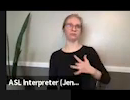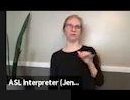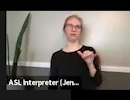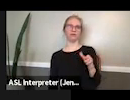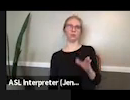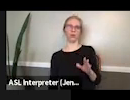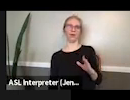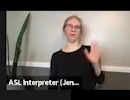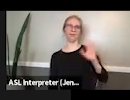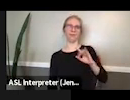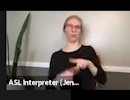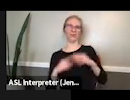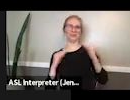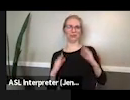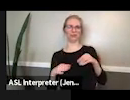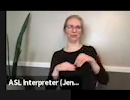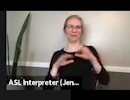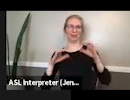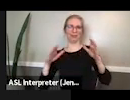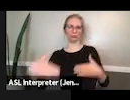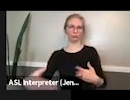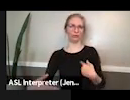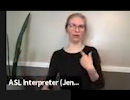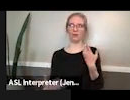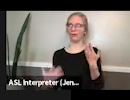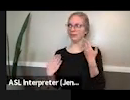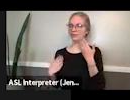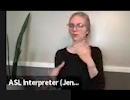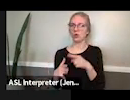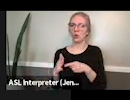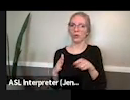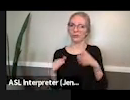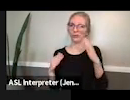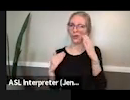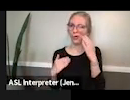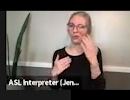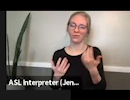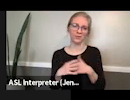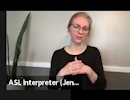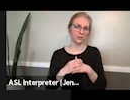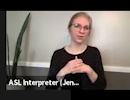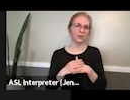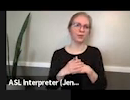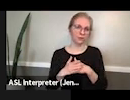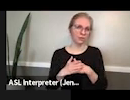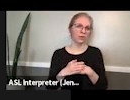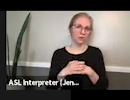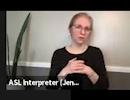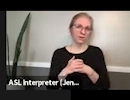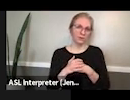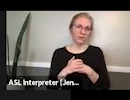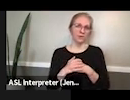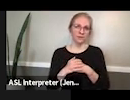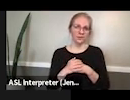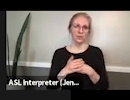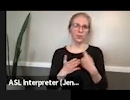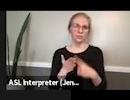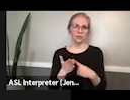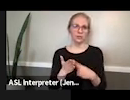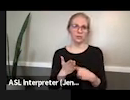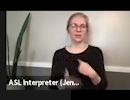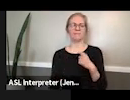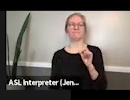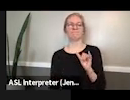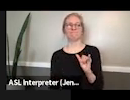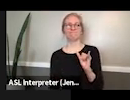was a teacher in the classroom. I didn't know what I should have known. So sometimes some of what I'm sharing with you is me going, huh, I